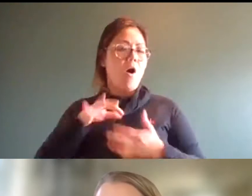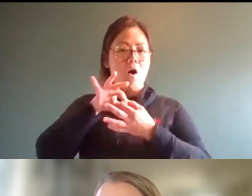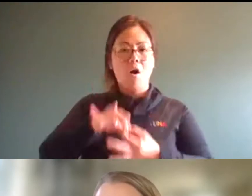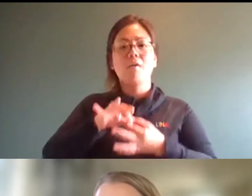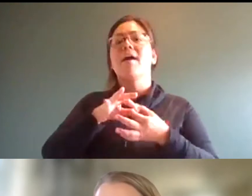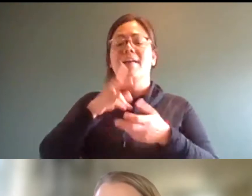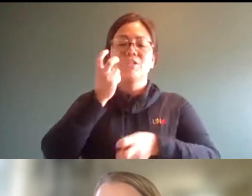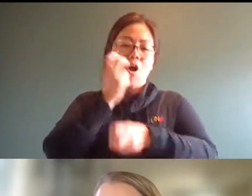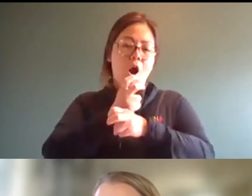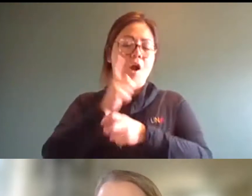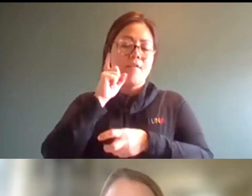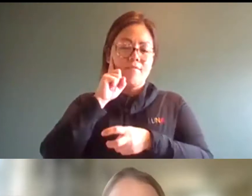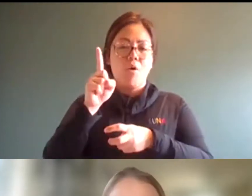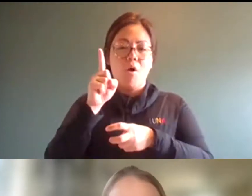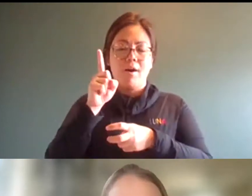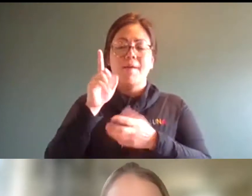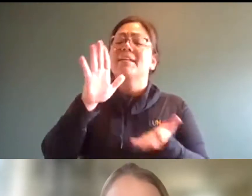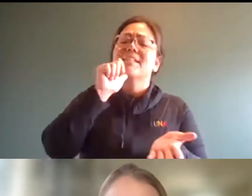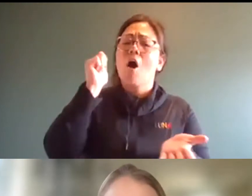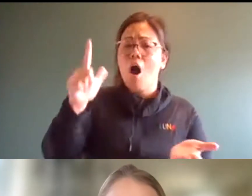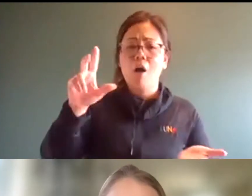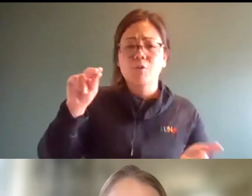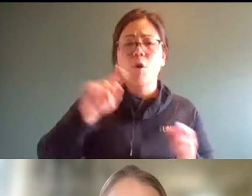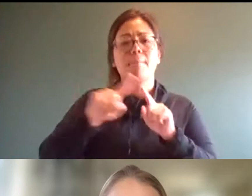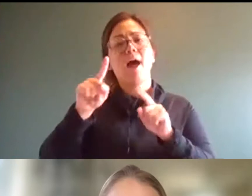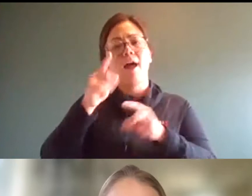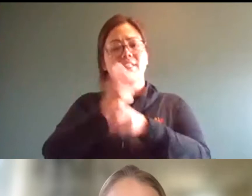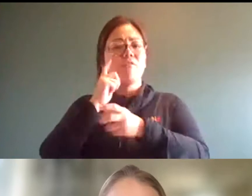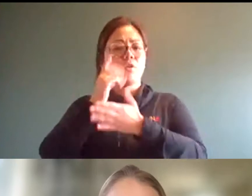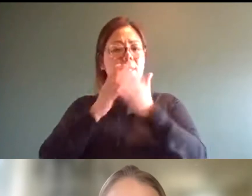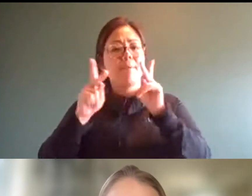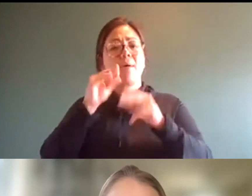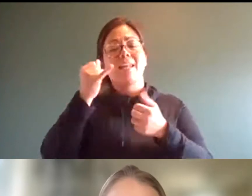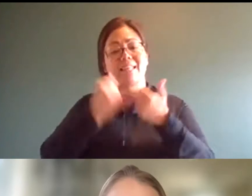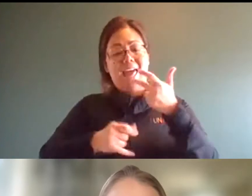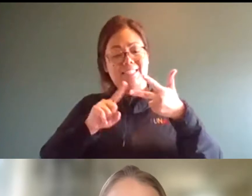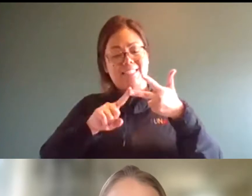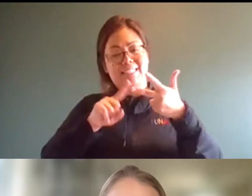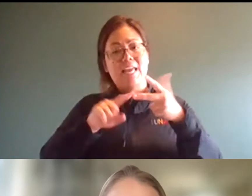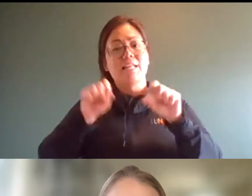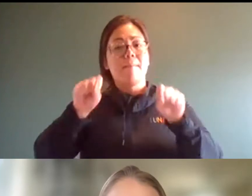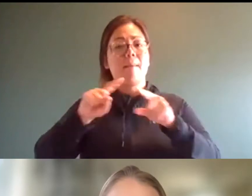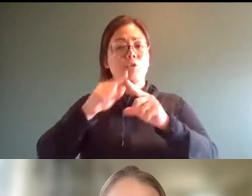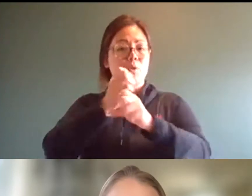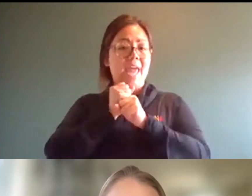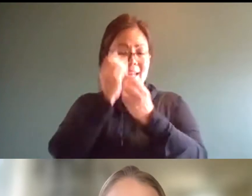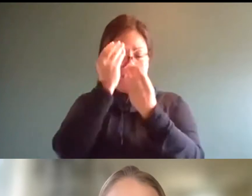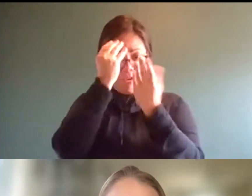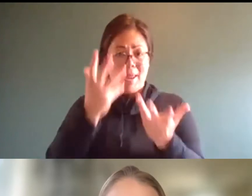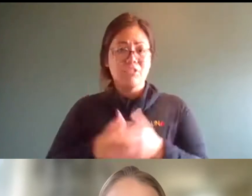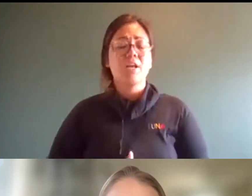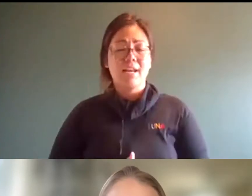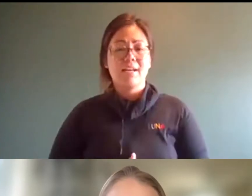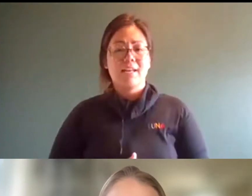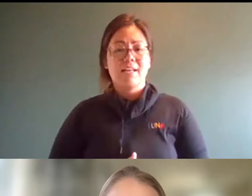it's difficult for some. Not all, but it is difficult for some. And then the last I would say is being able to obtain information. It's